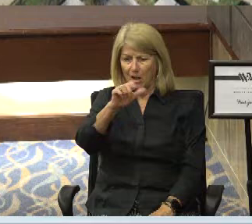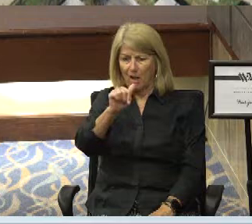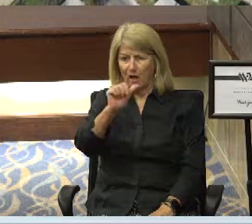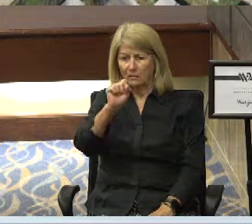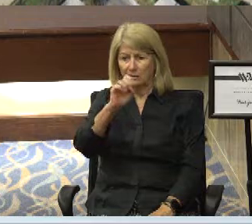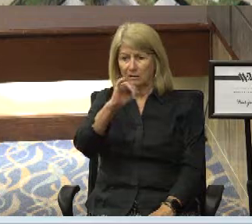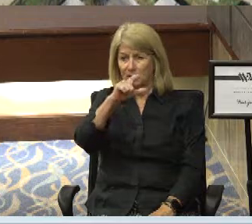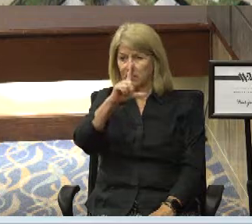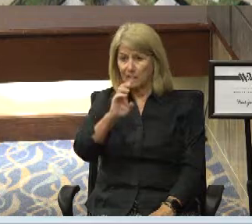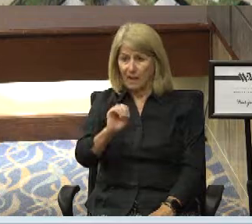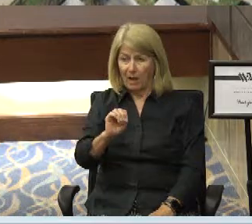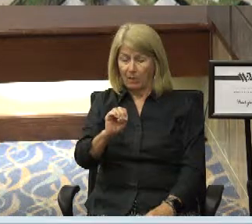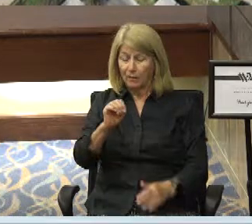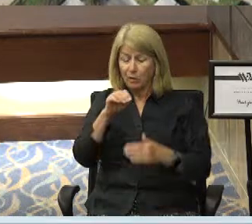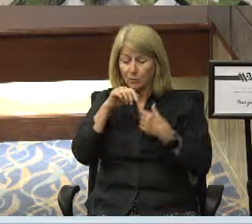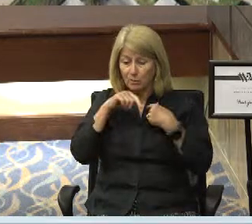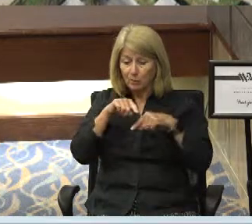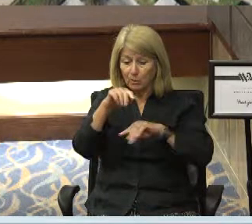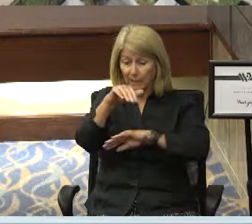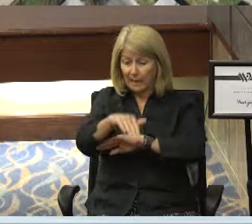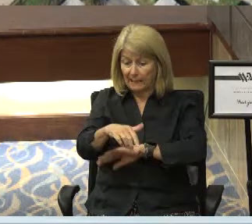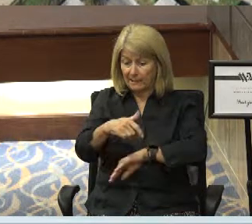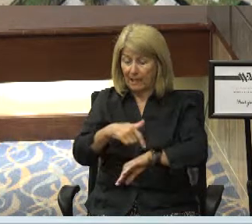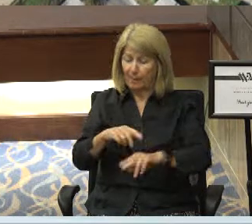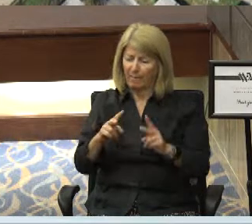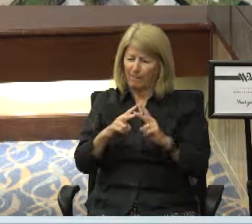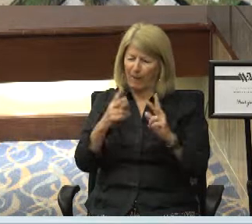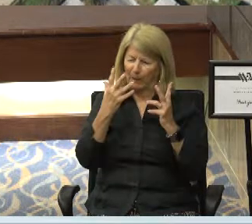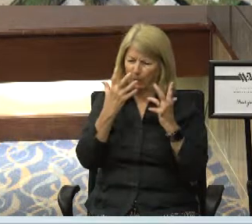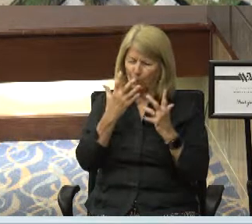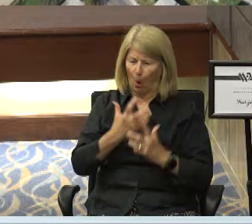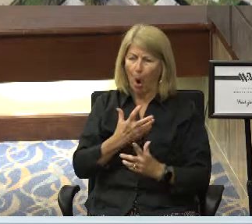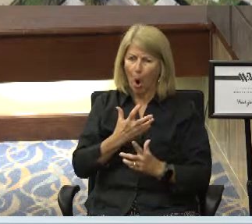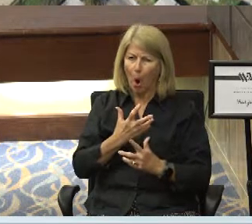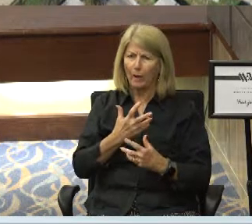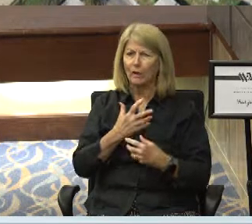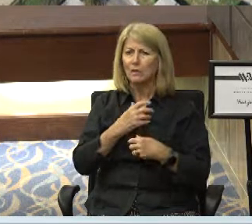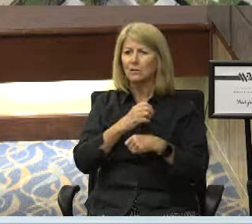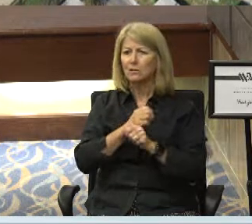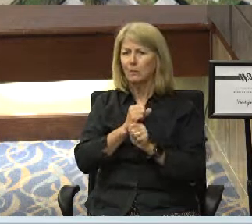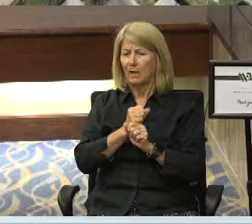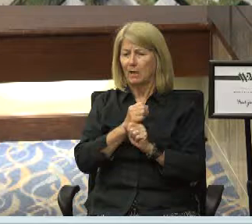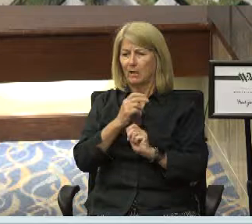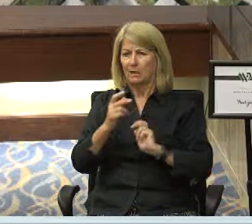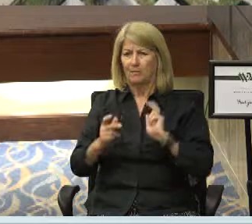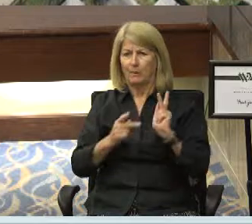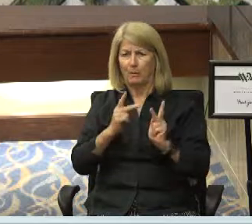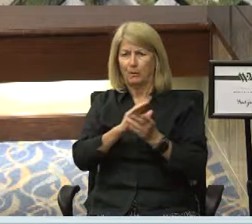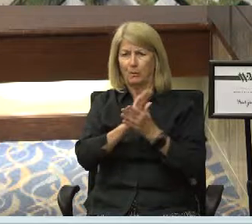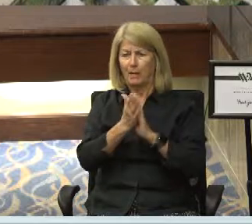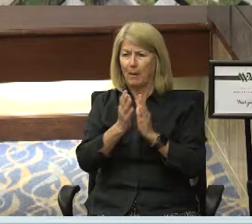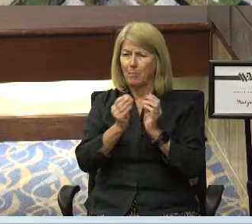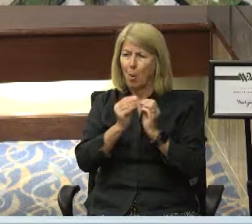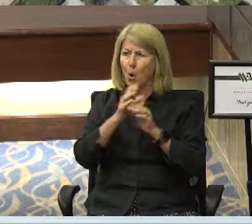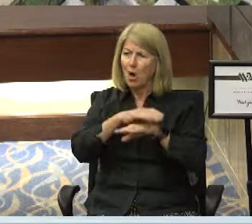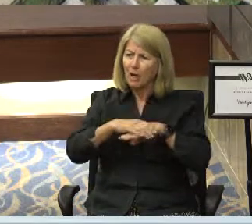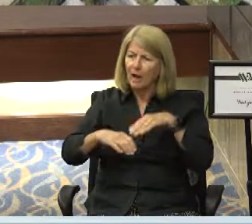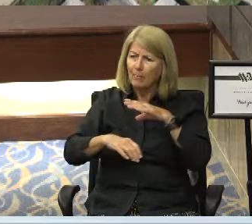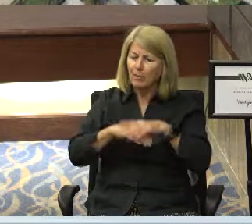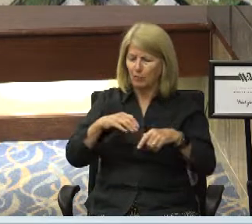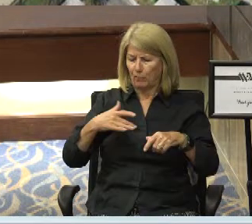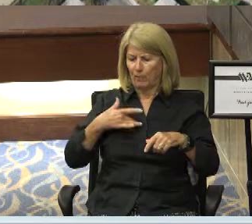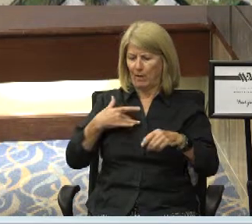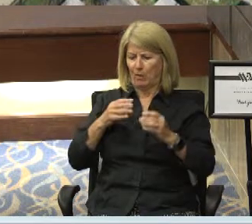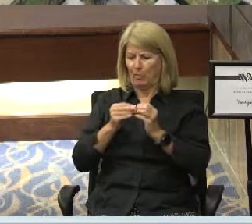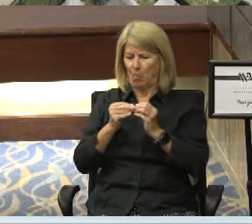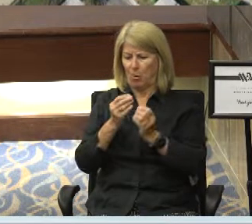very dark when I leave that area. So to make people maybe be more comfortable or feel safer,